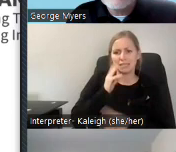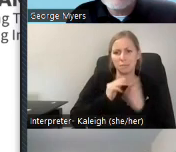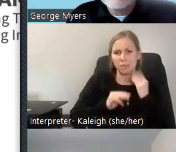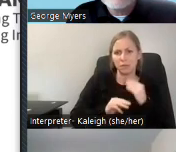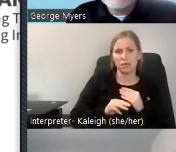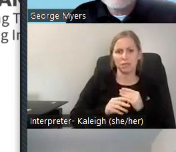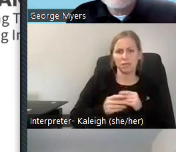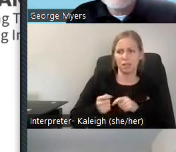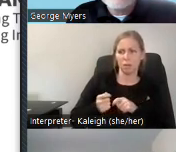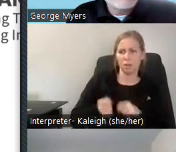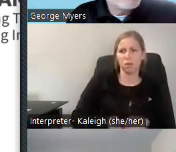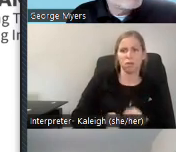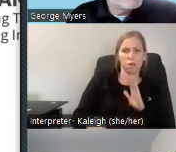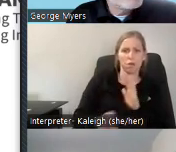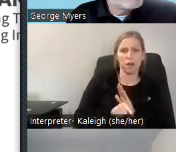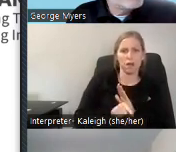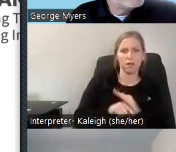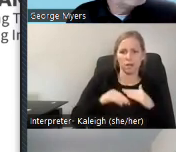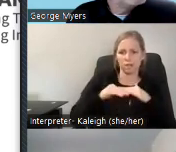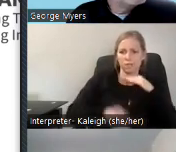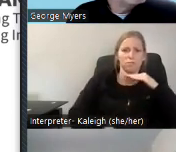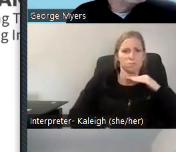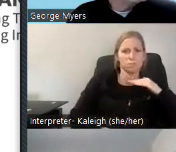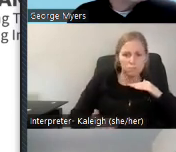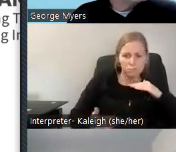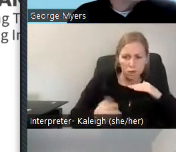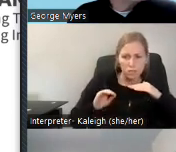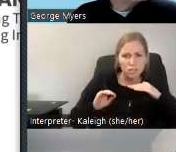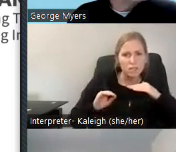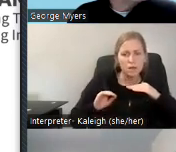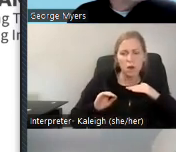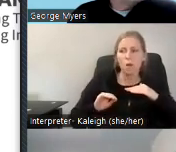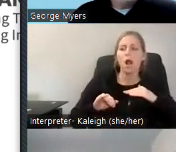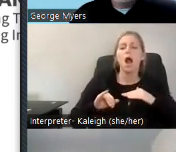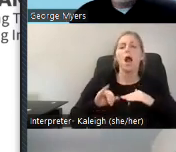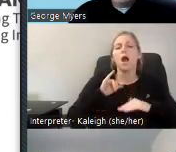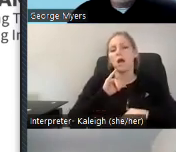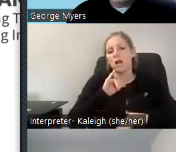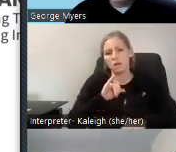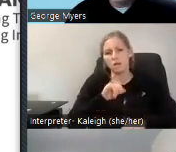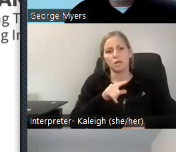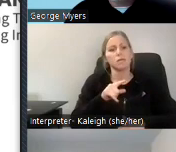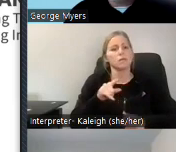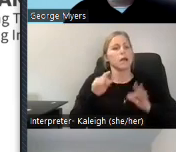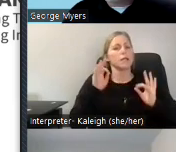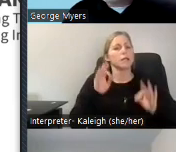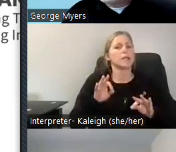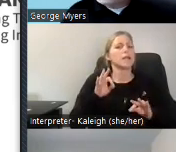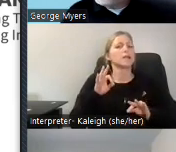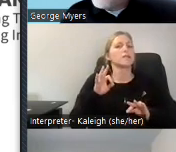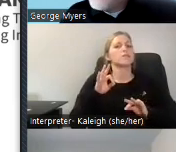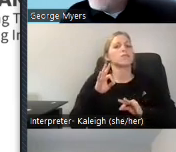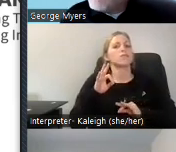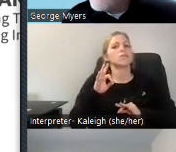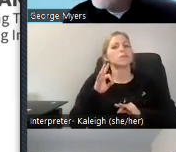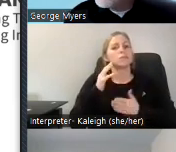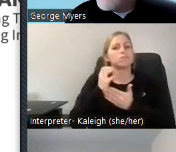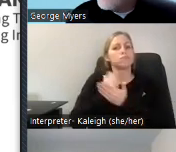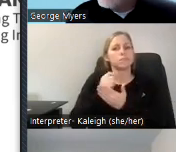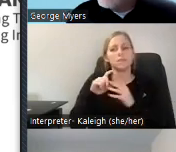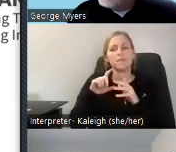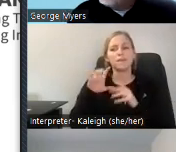balance, I investigated the Cash App card, which is a pretty popular card.